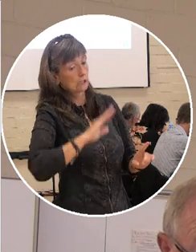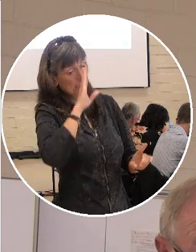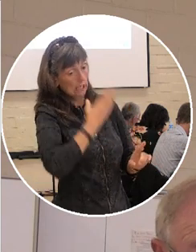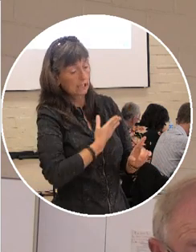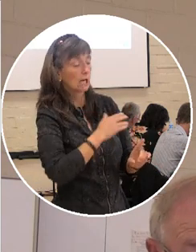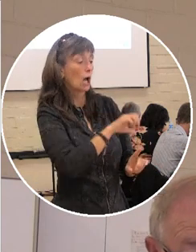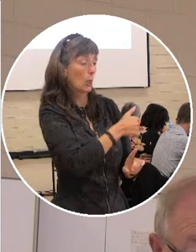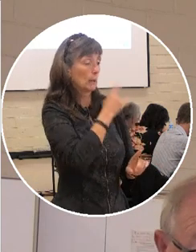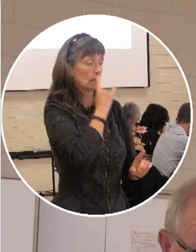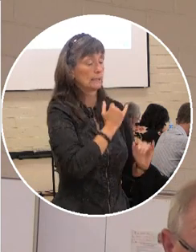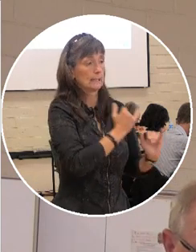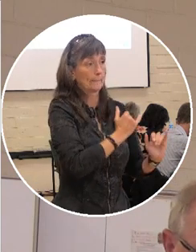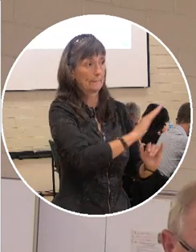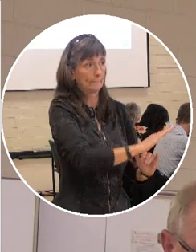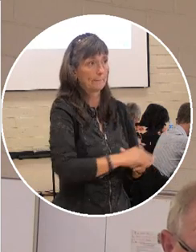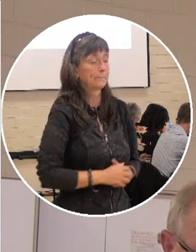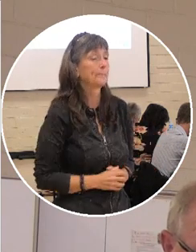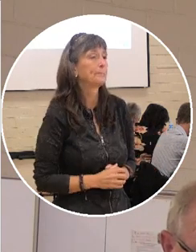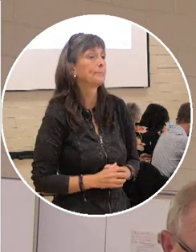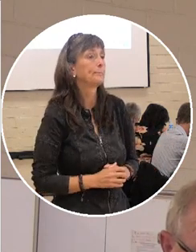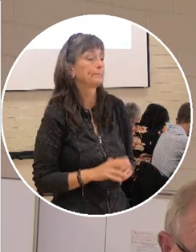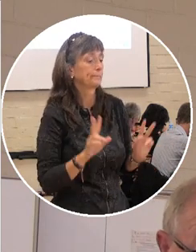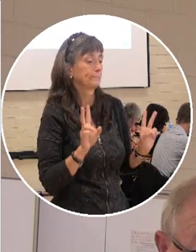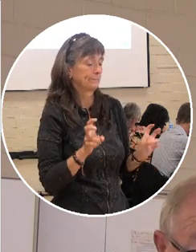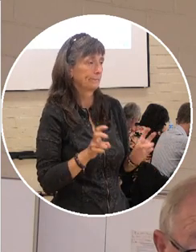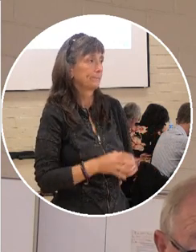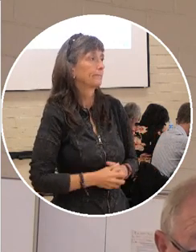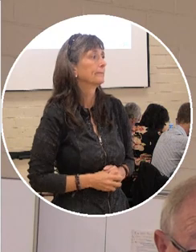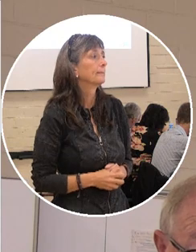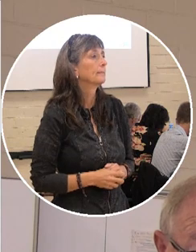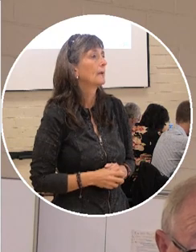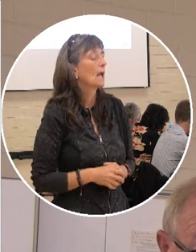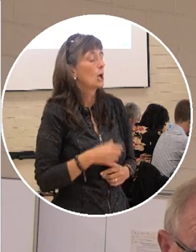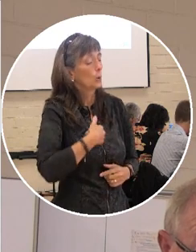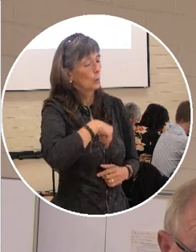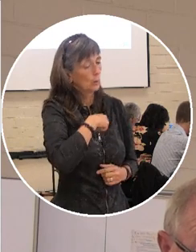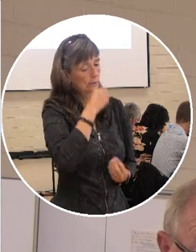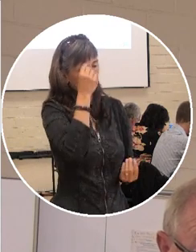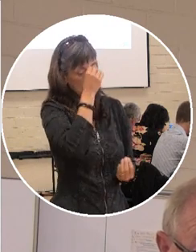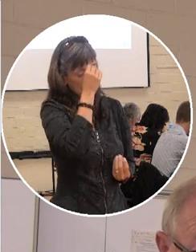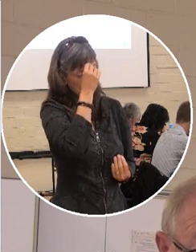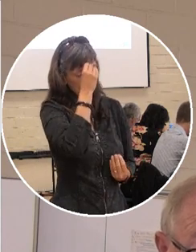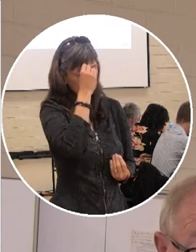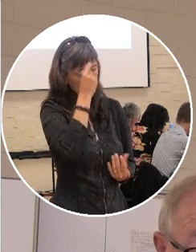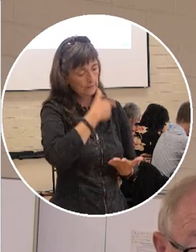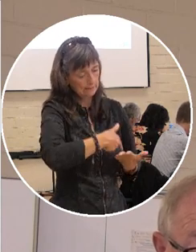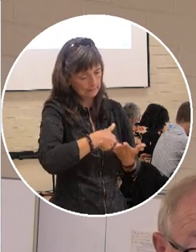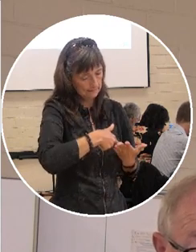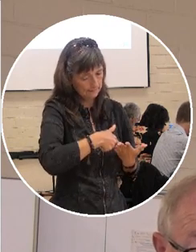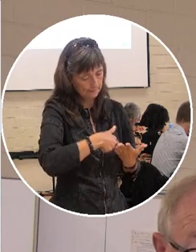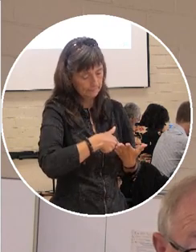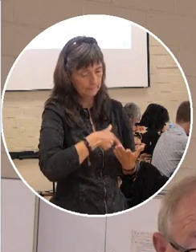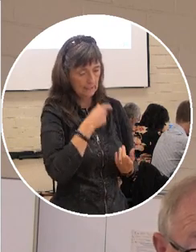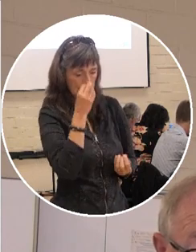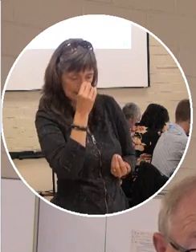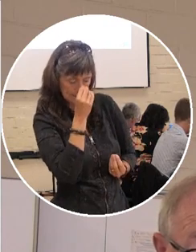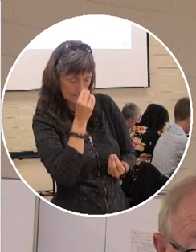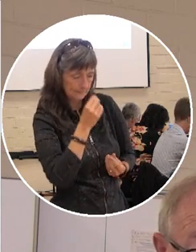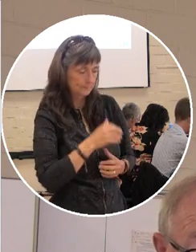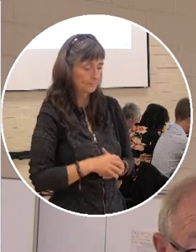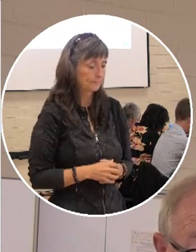him, end quote. After very careful consideration and